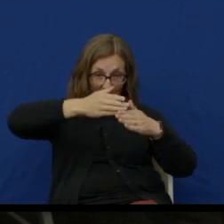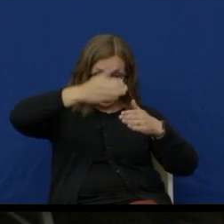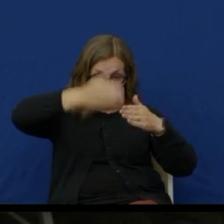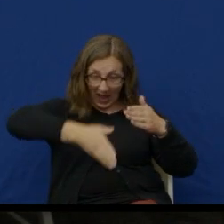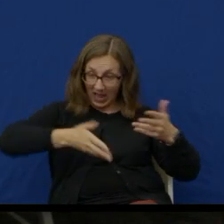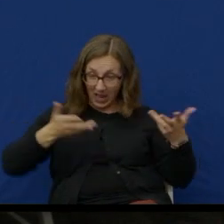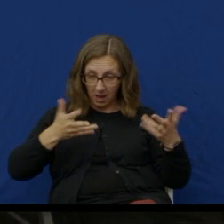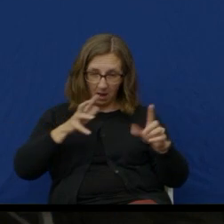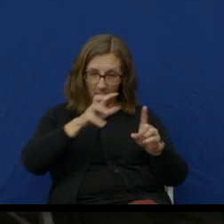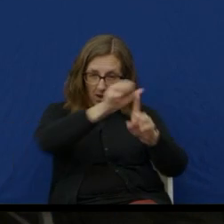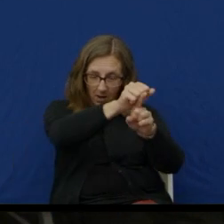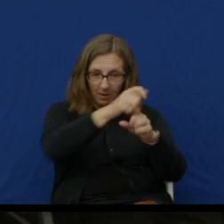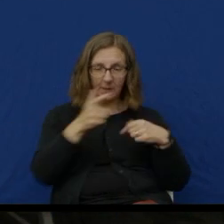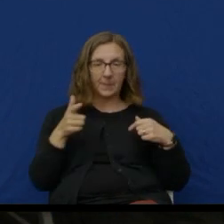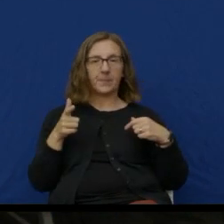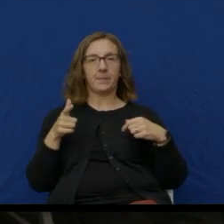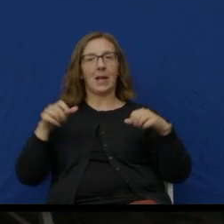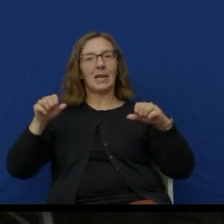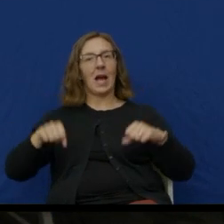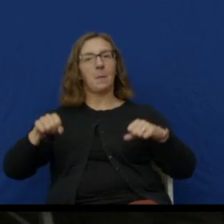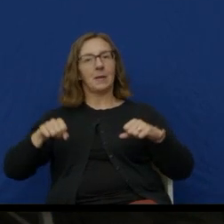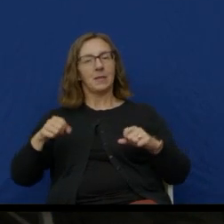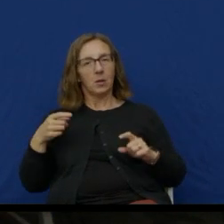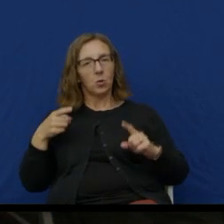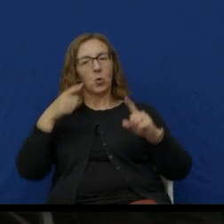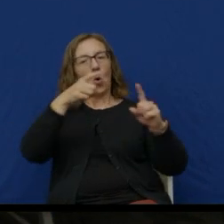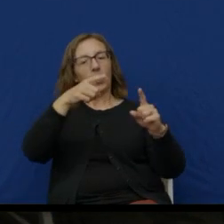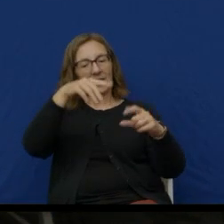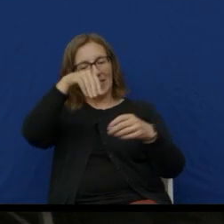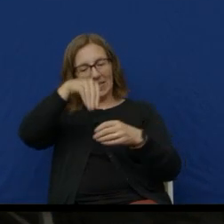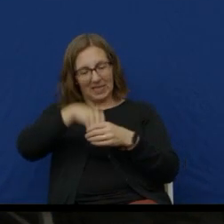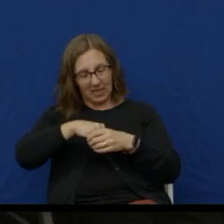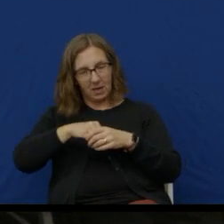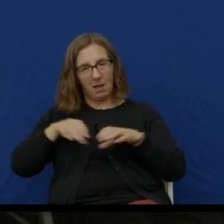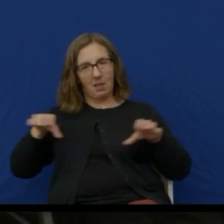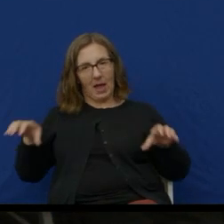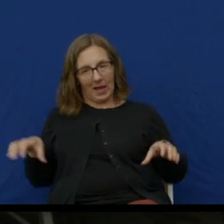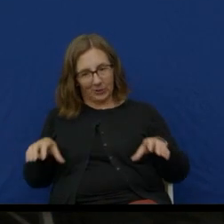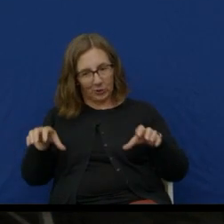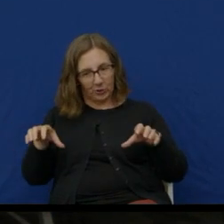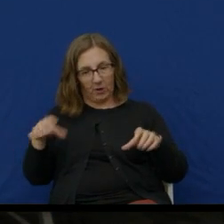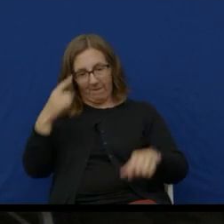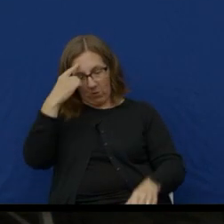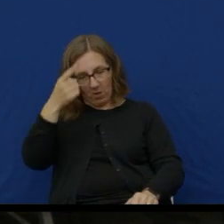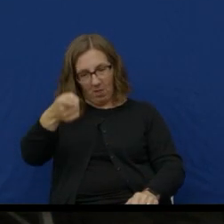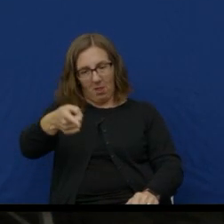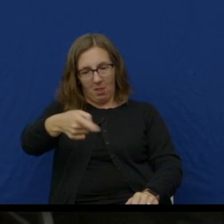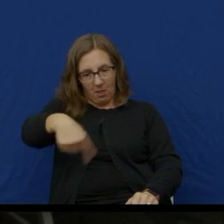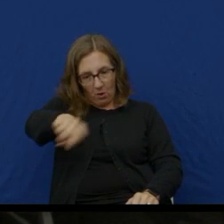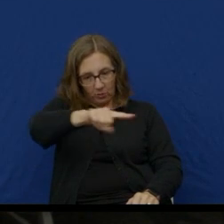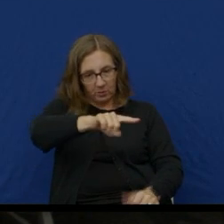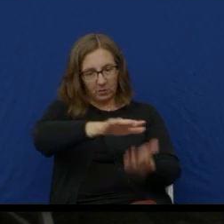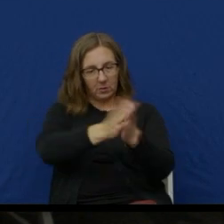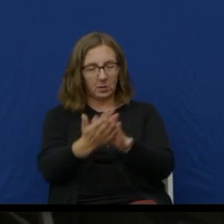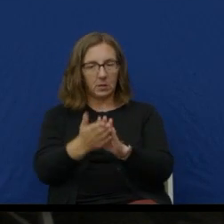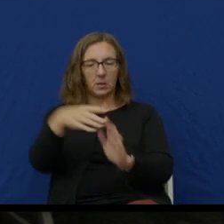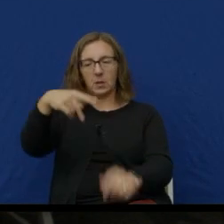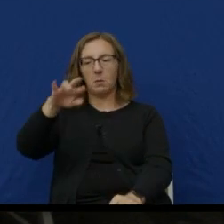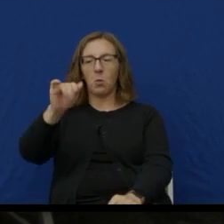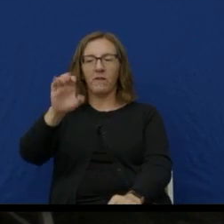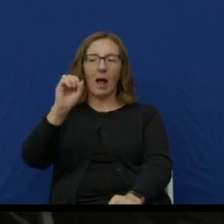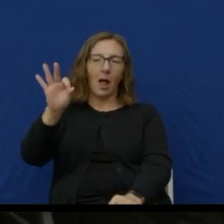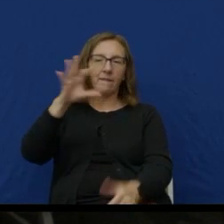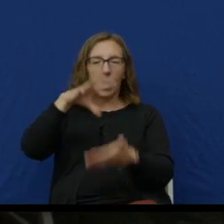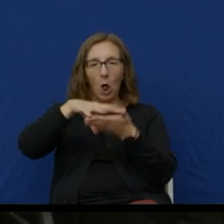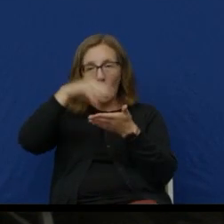that competency-based goals within that theory of action for the learners to be the profile of the learner, and we're